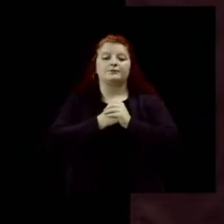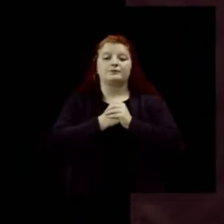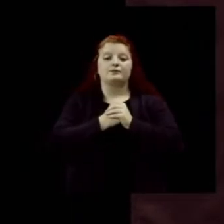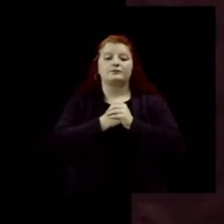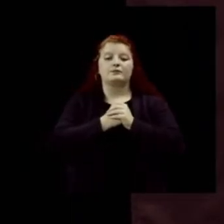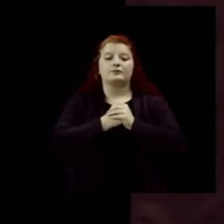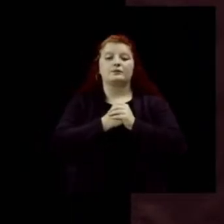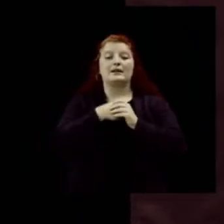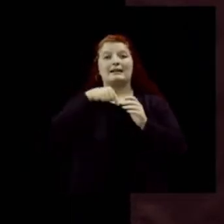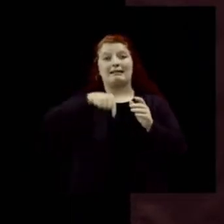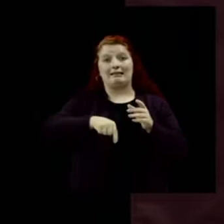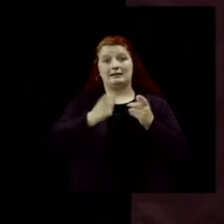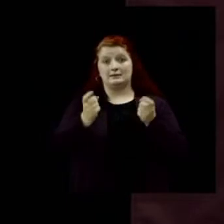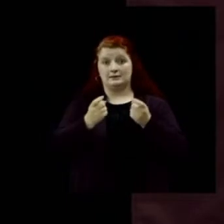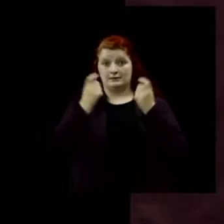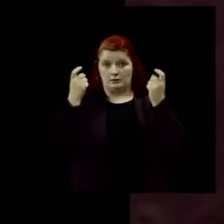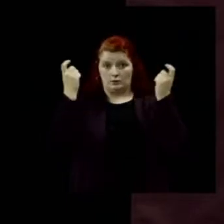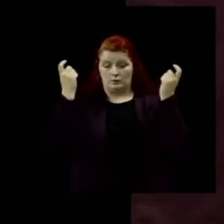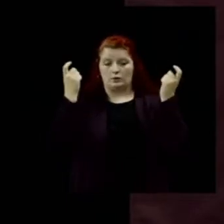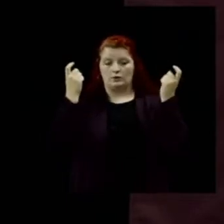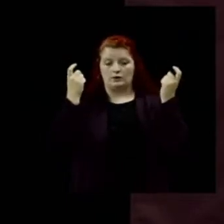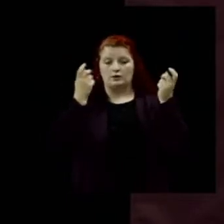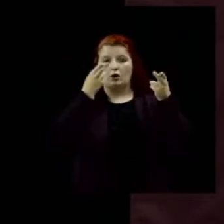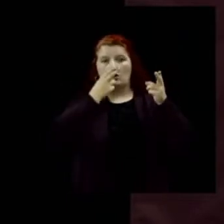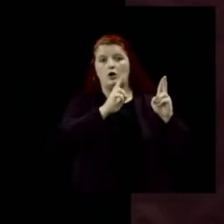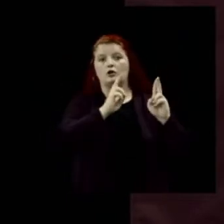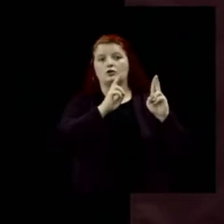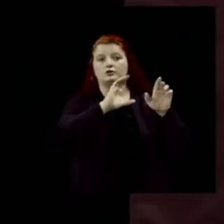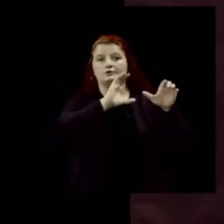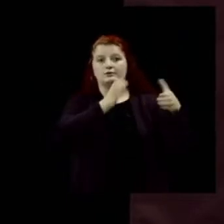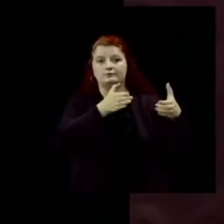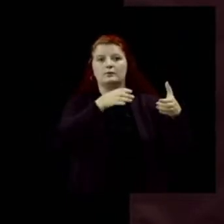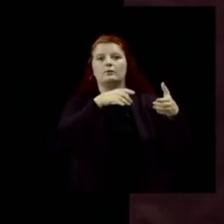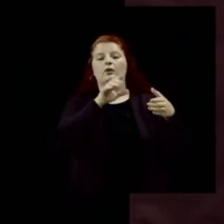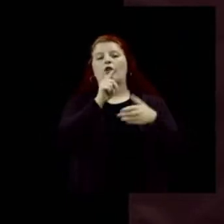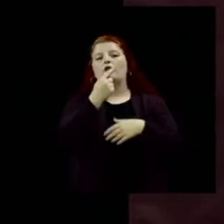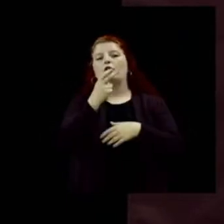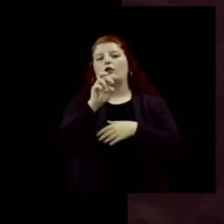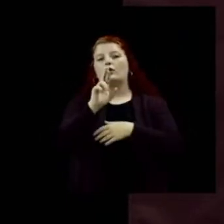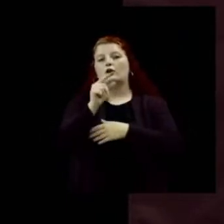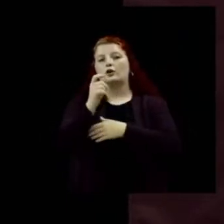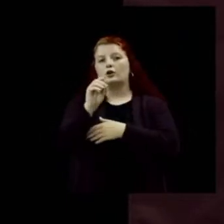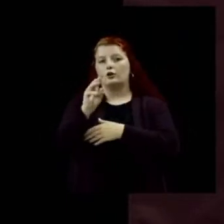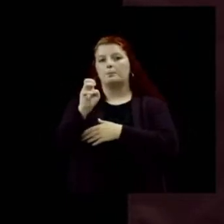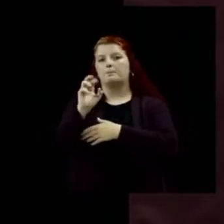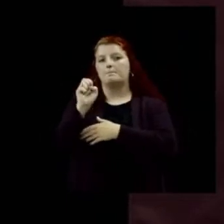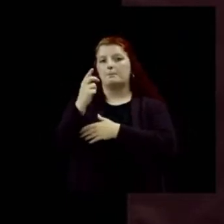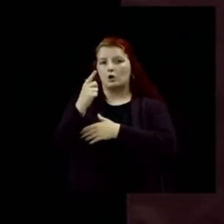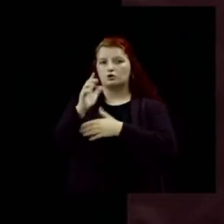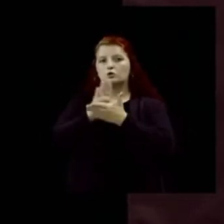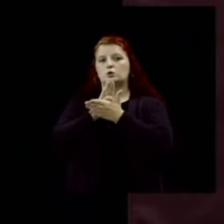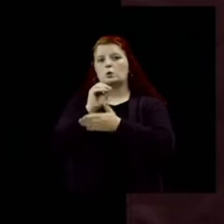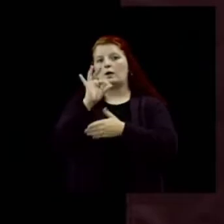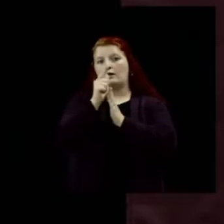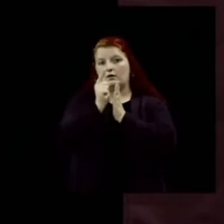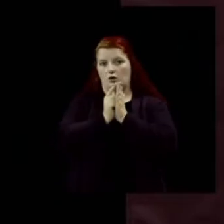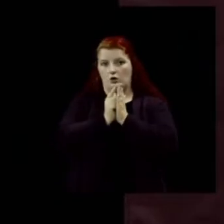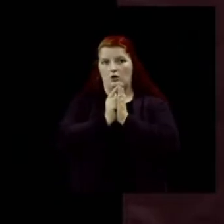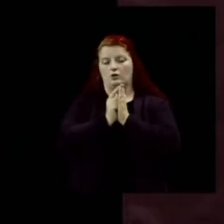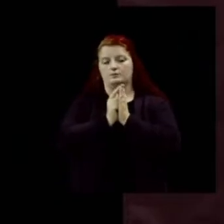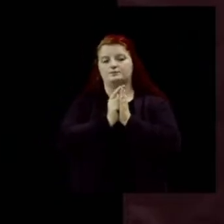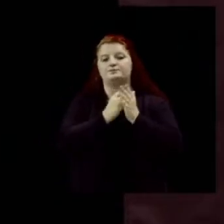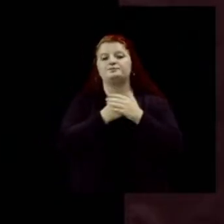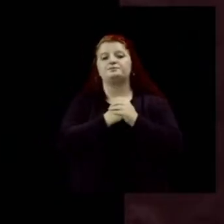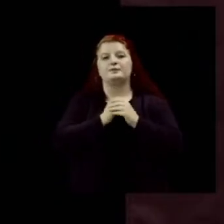This dedicated ceremony honors candidates from the Thurgood Marshall School of Law. It is a sign of the times, our